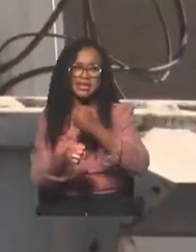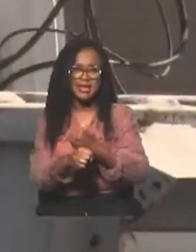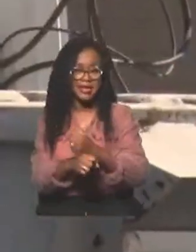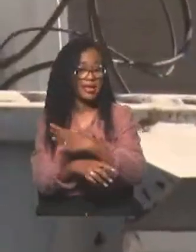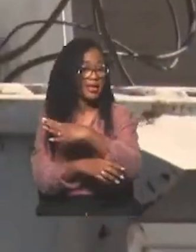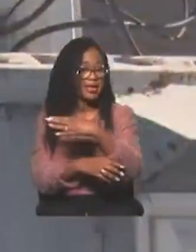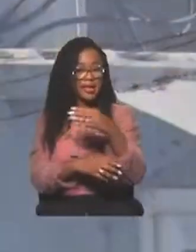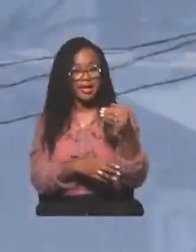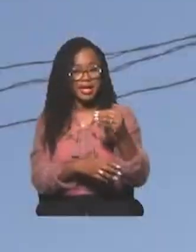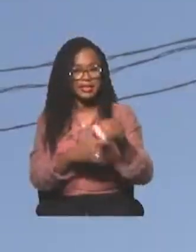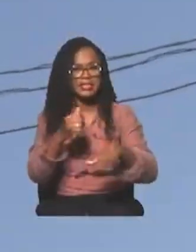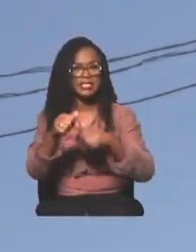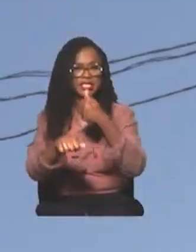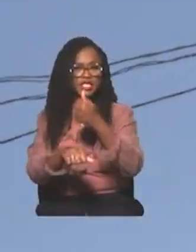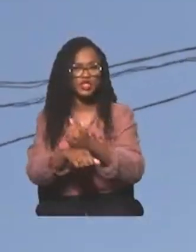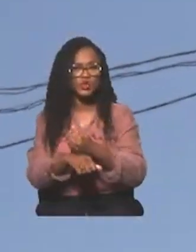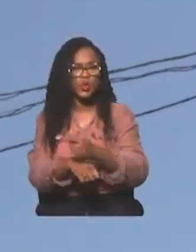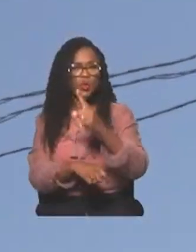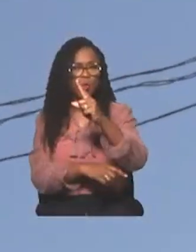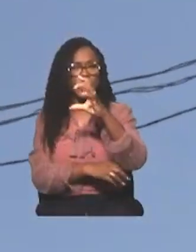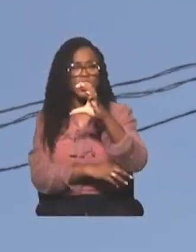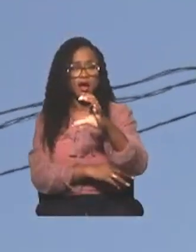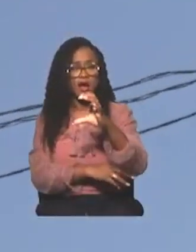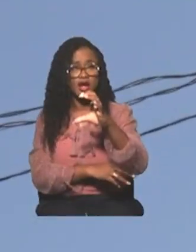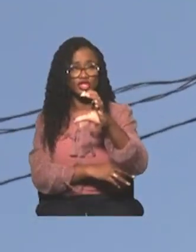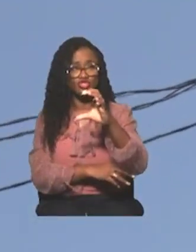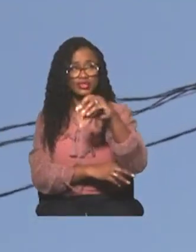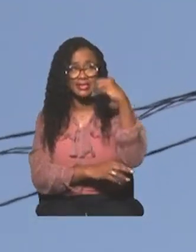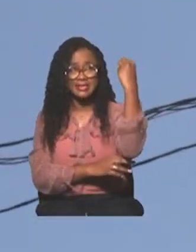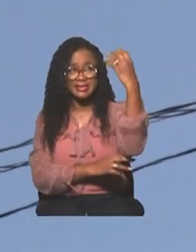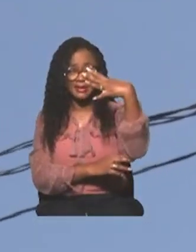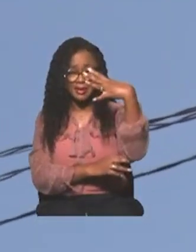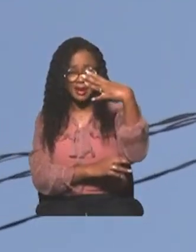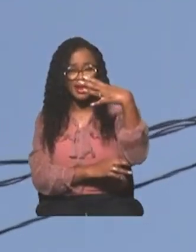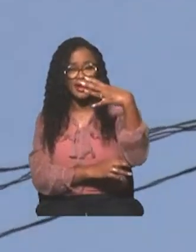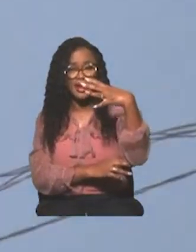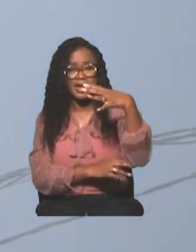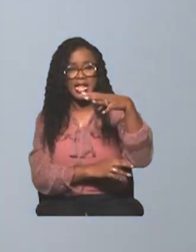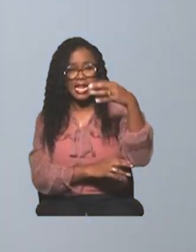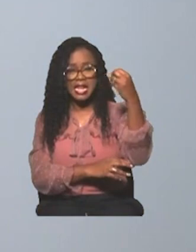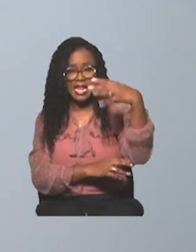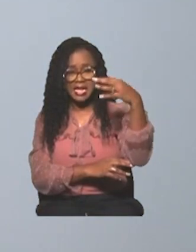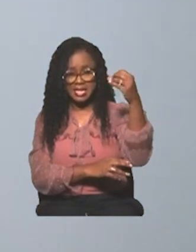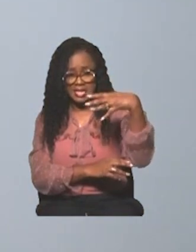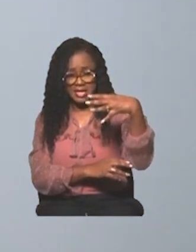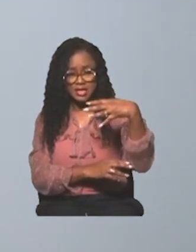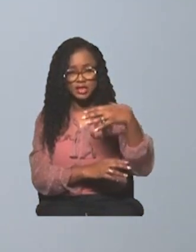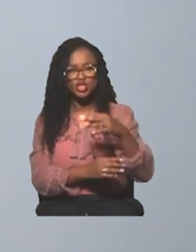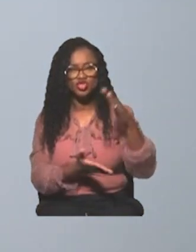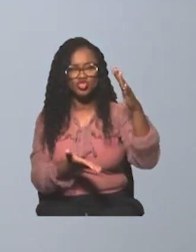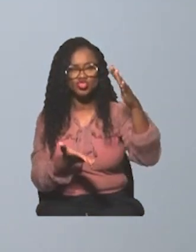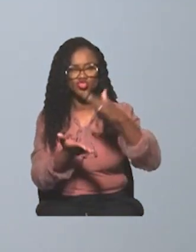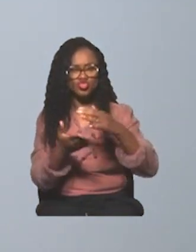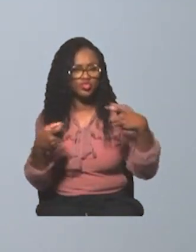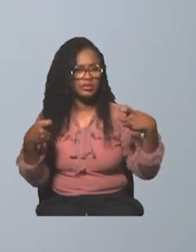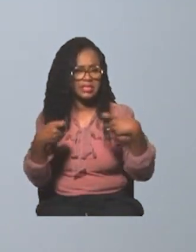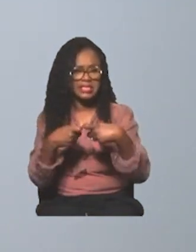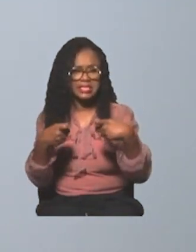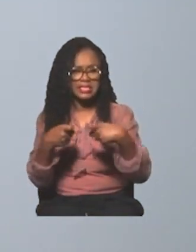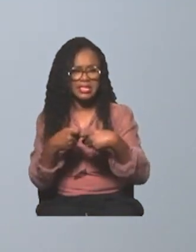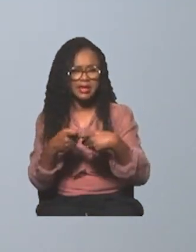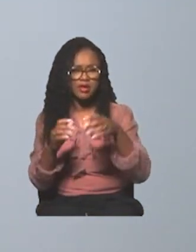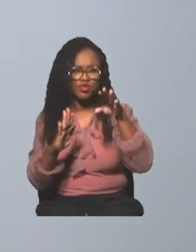we would have installed 100 solar-powered lights on the estate that would reduce our emissions annually